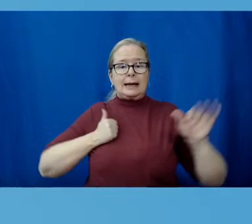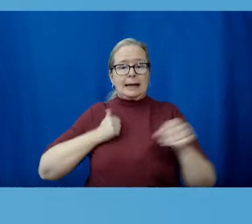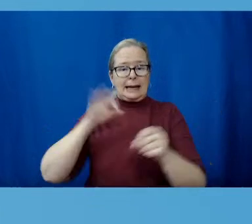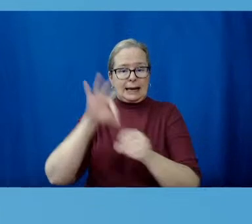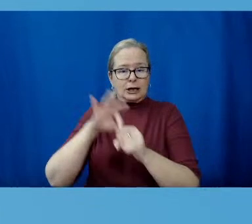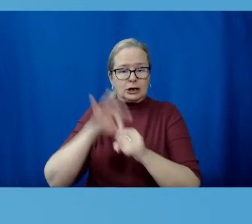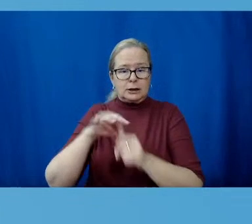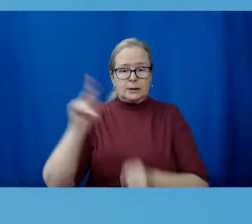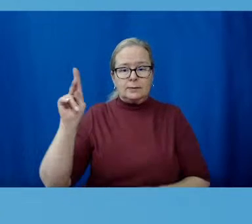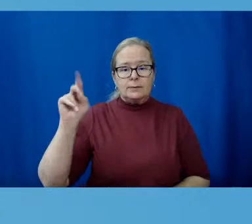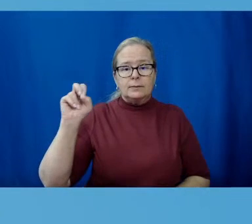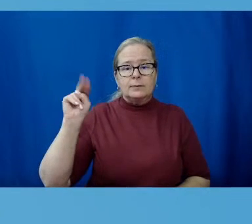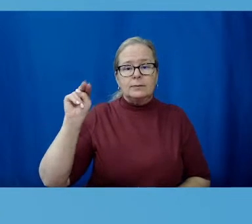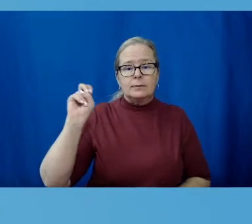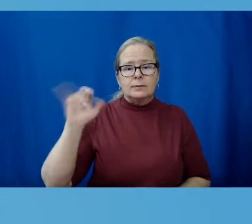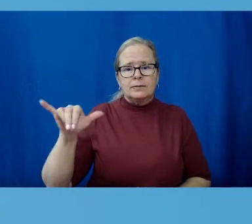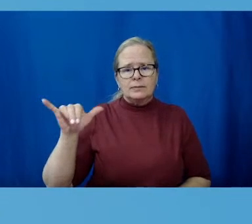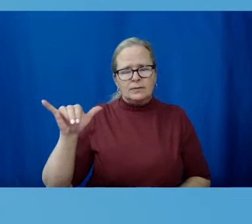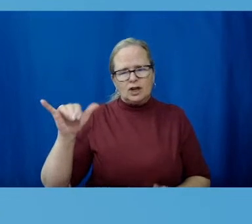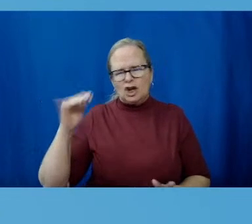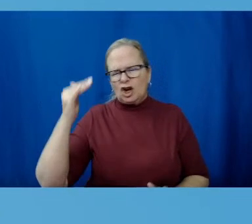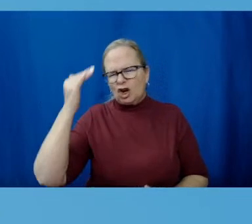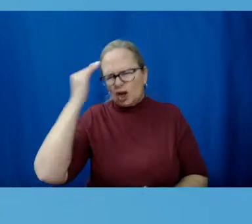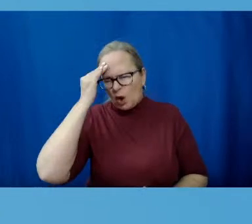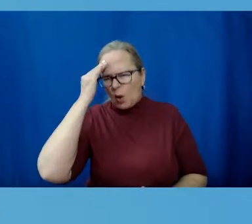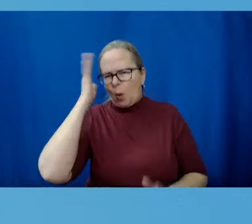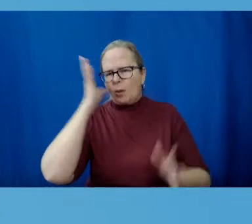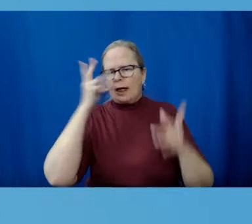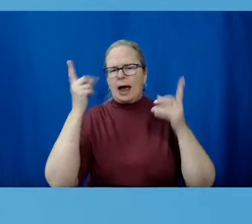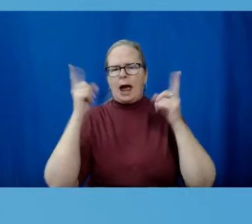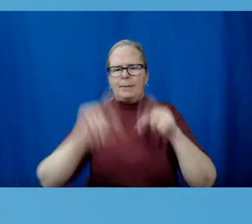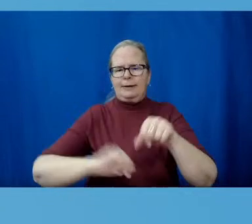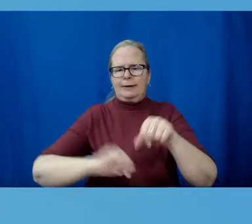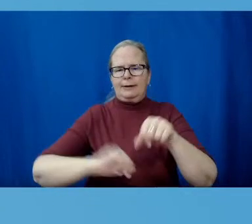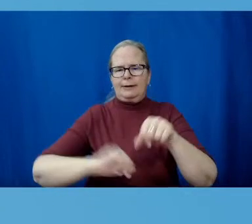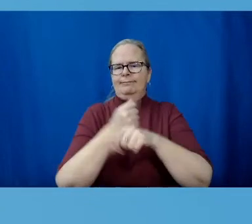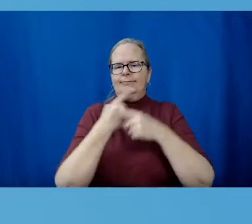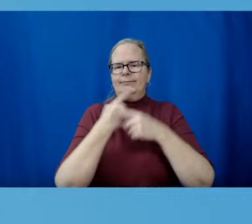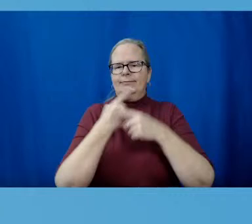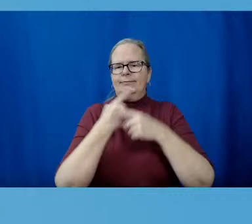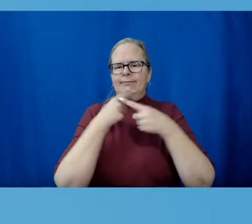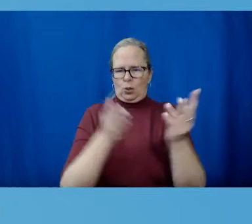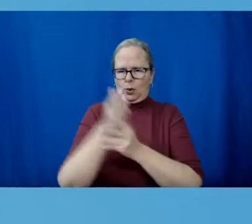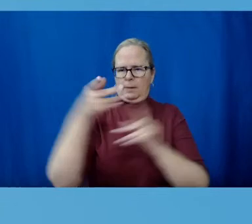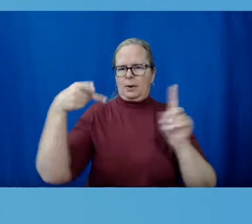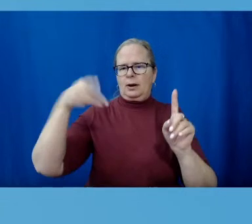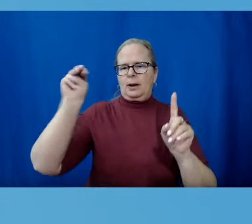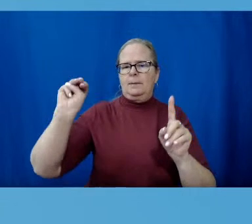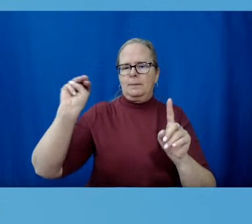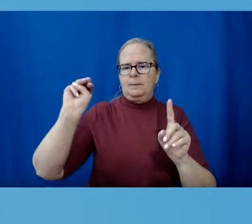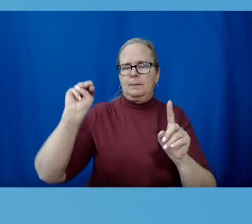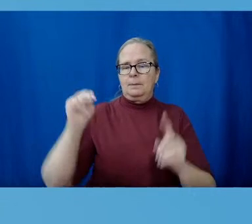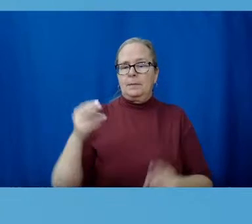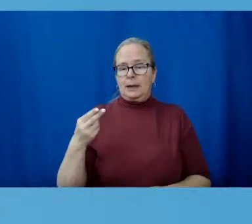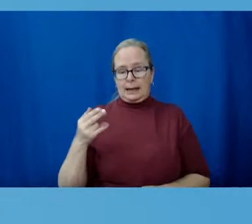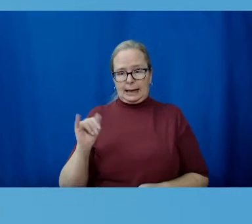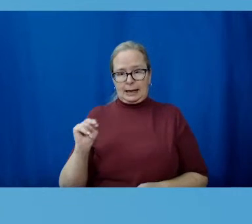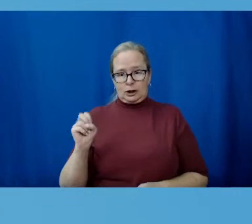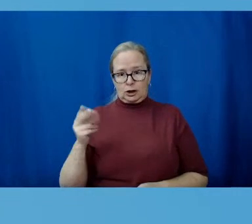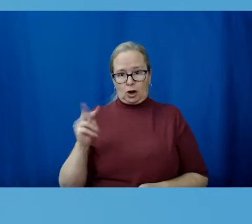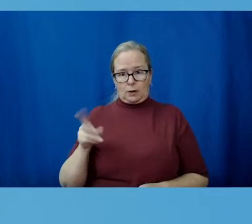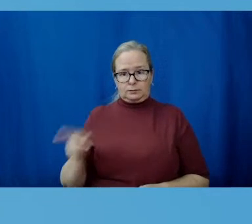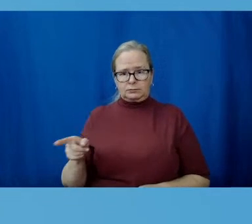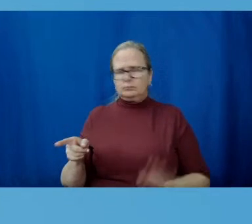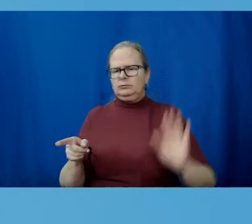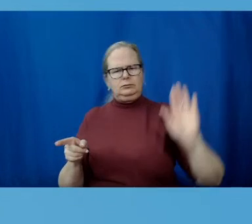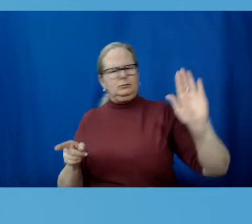through the prime minister. And that's when she announced that she wasn't going to lift any more restrictions. So they're going to do